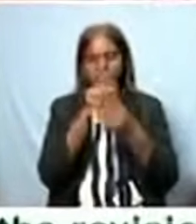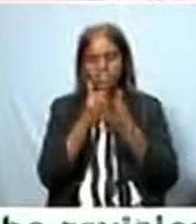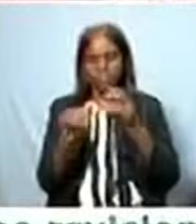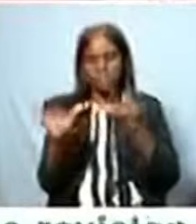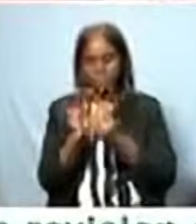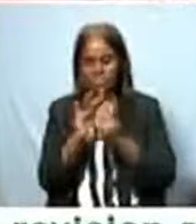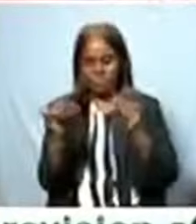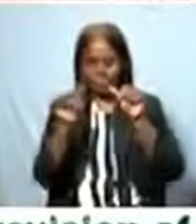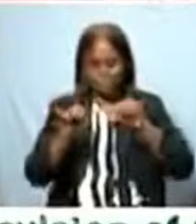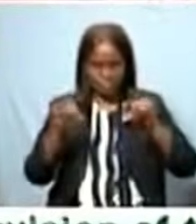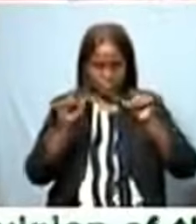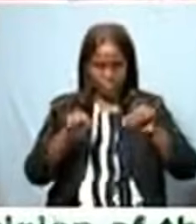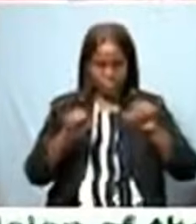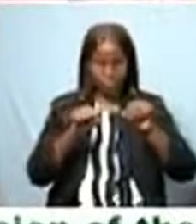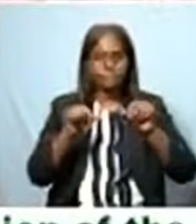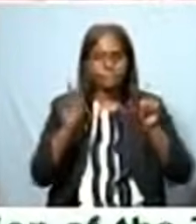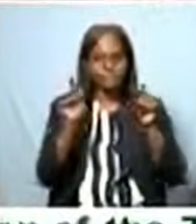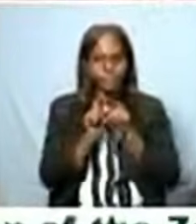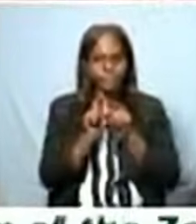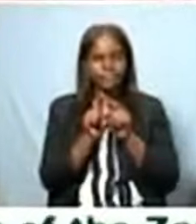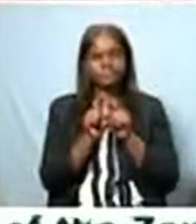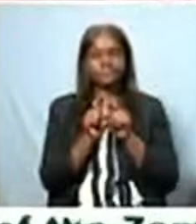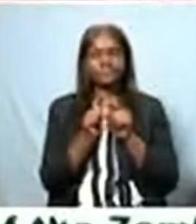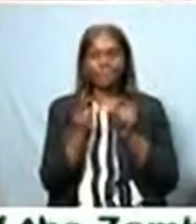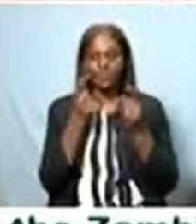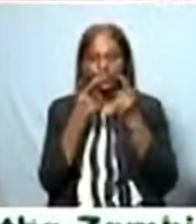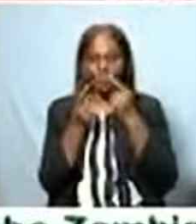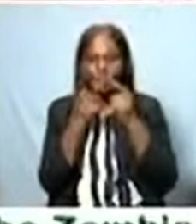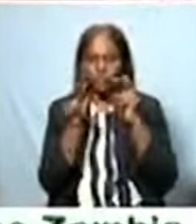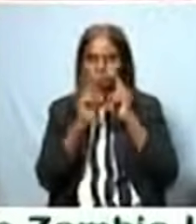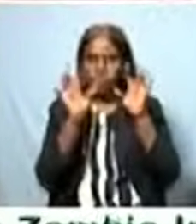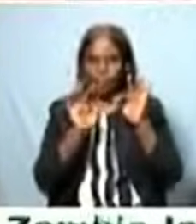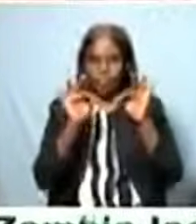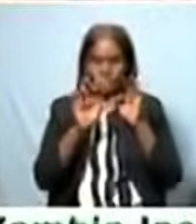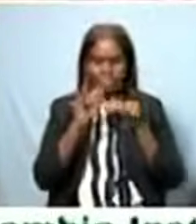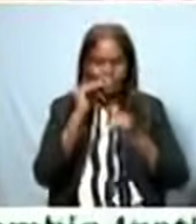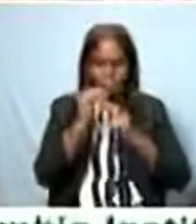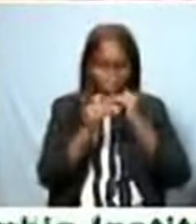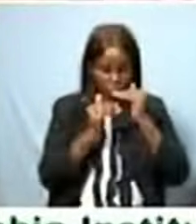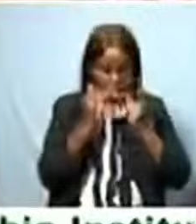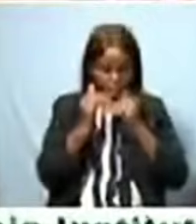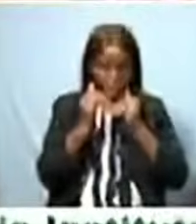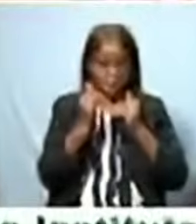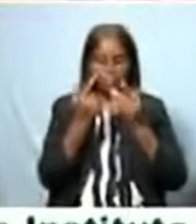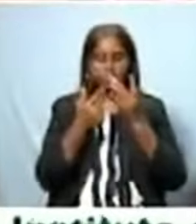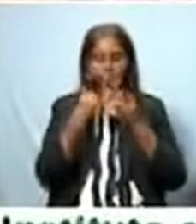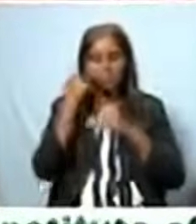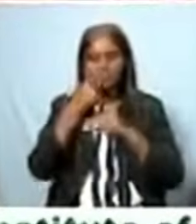comprehensive analysis that was conducted, critical stakeholders that we